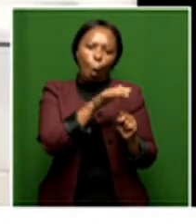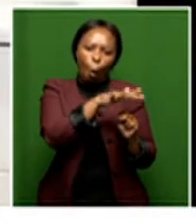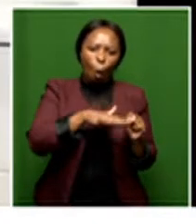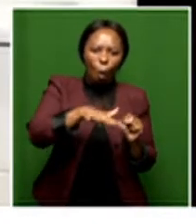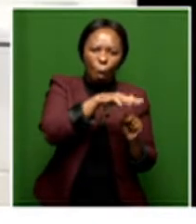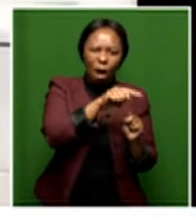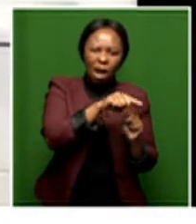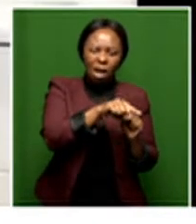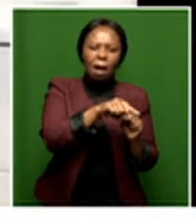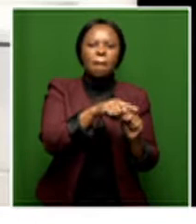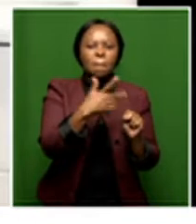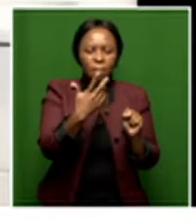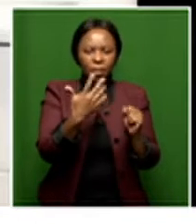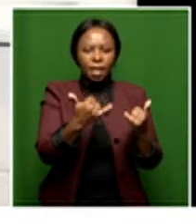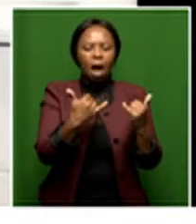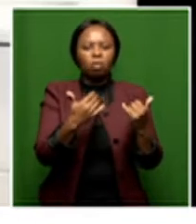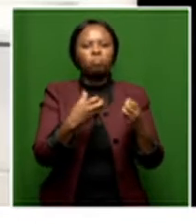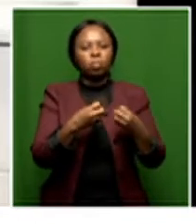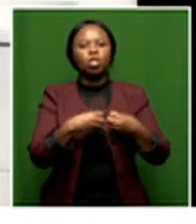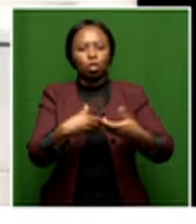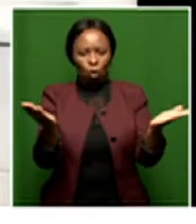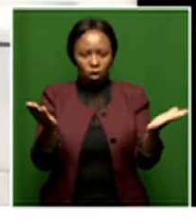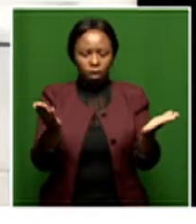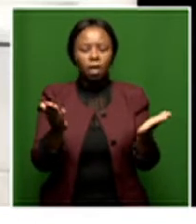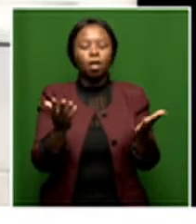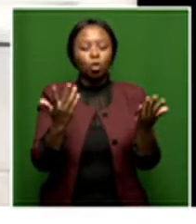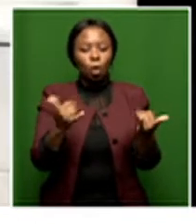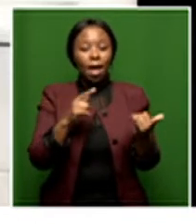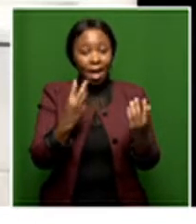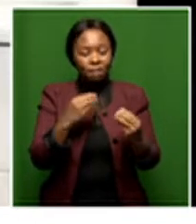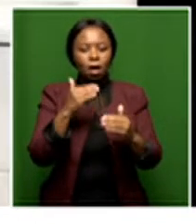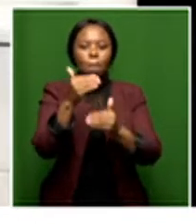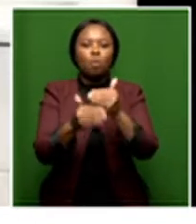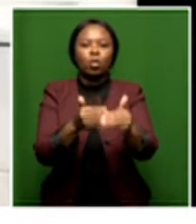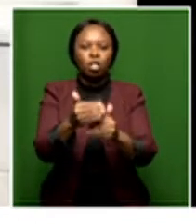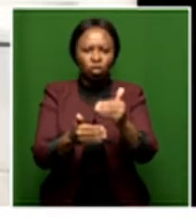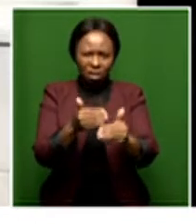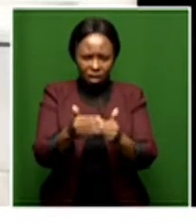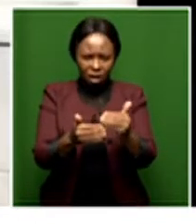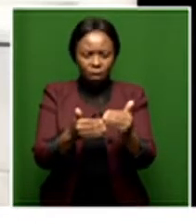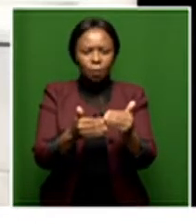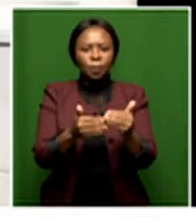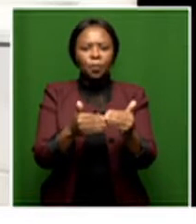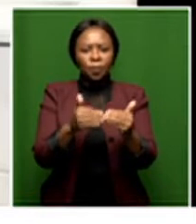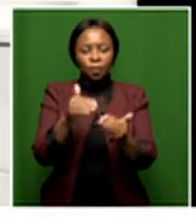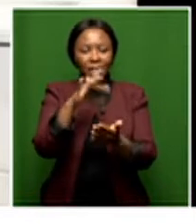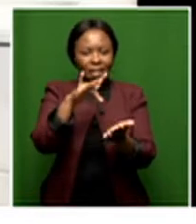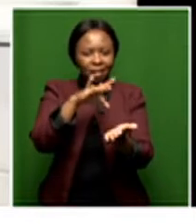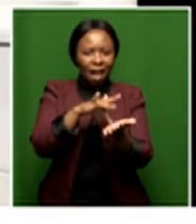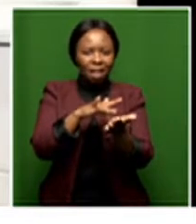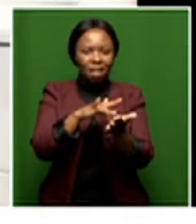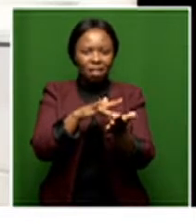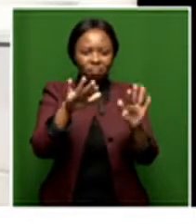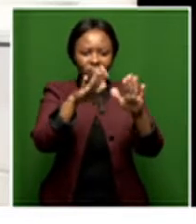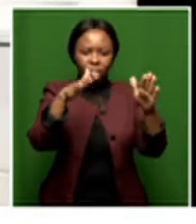that to be taken out. And then there are procedures being put in place that allow it to be taken from those central storage facilities